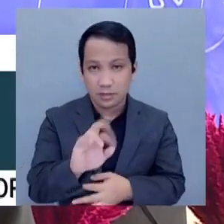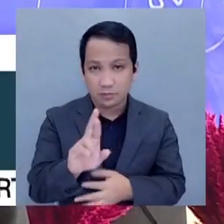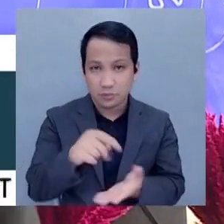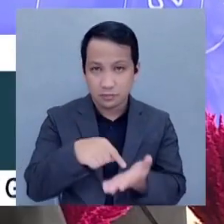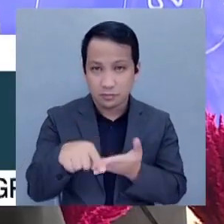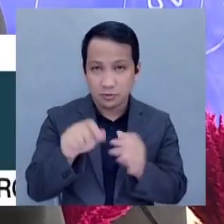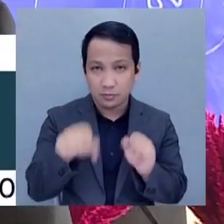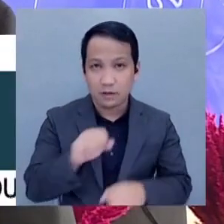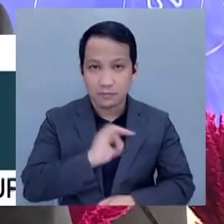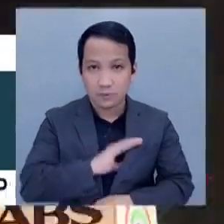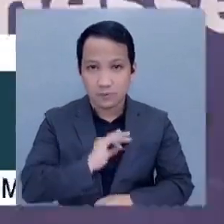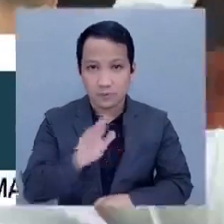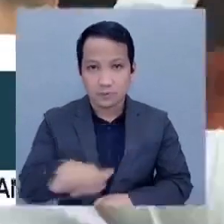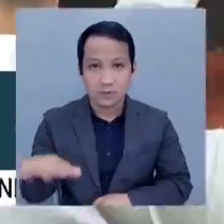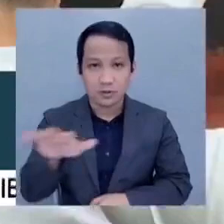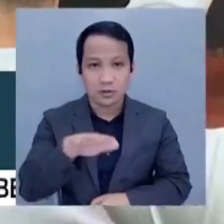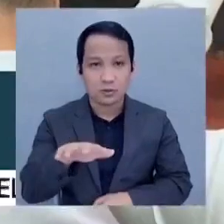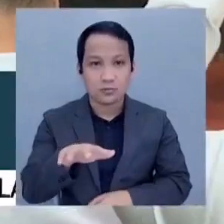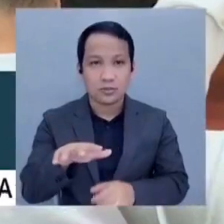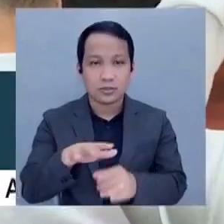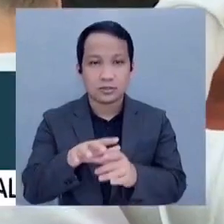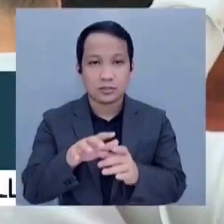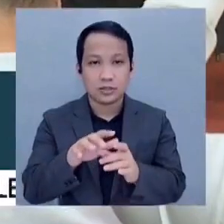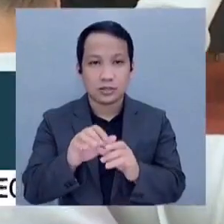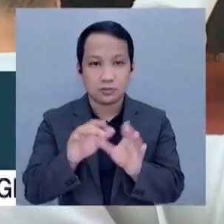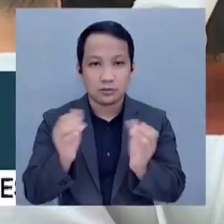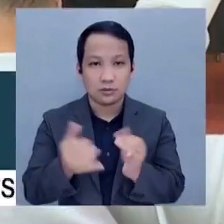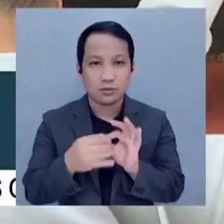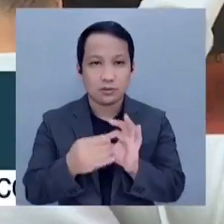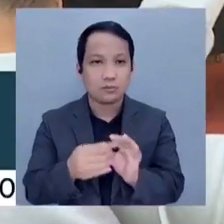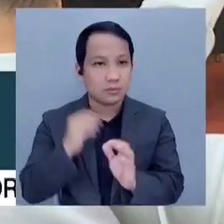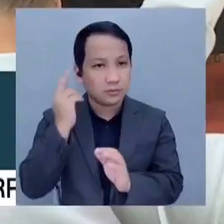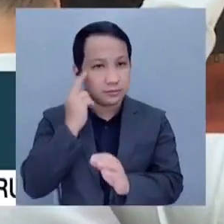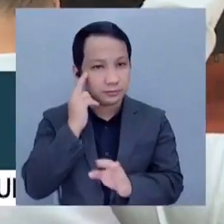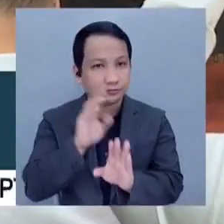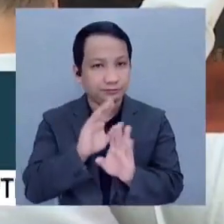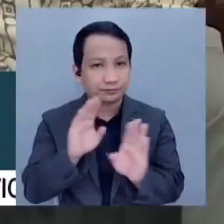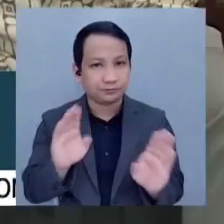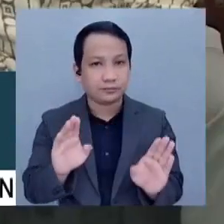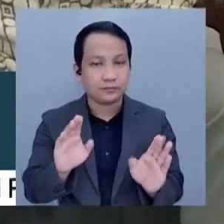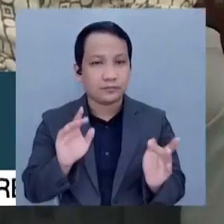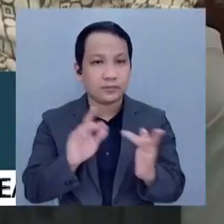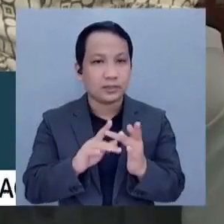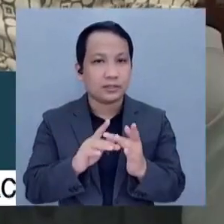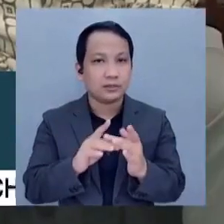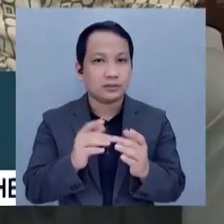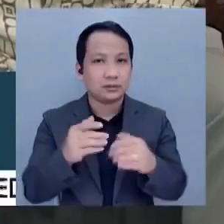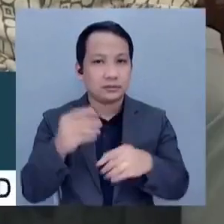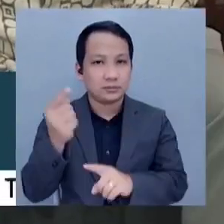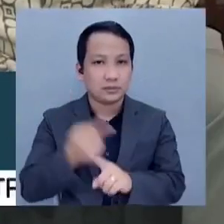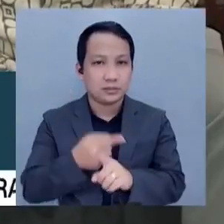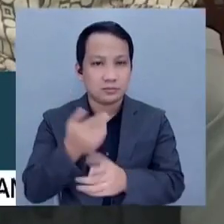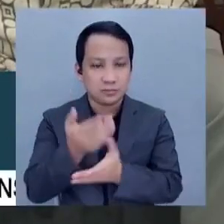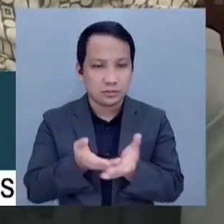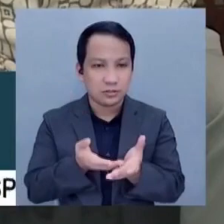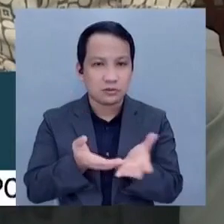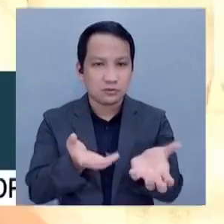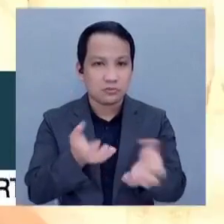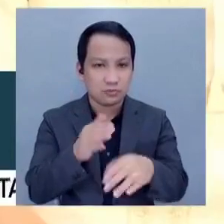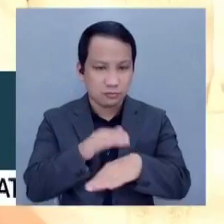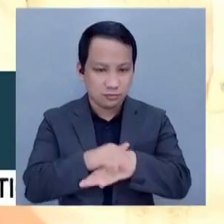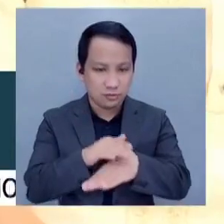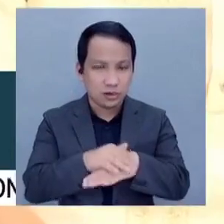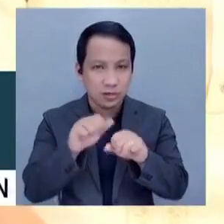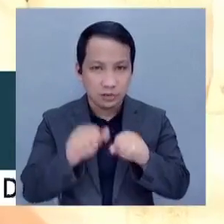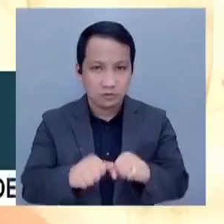for this whole ecosystem. At the recent opening of the Cybersecurity Month, some experts warn of potential scams